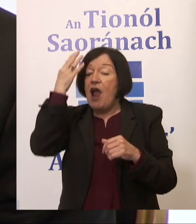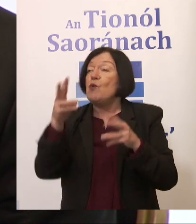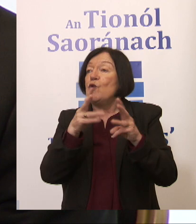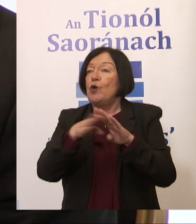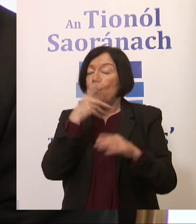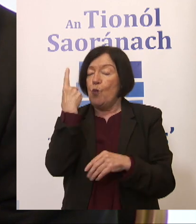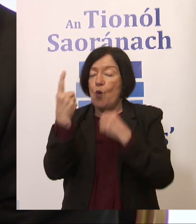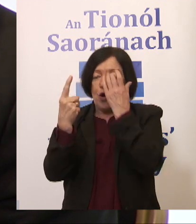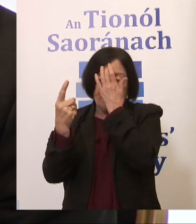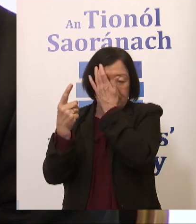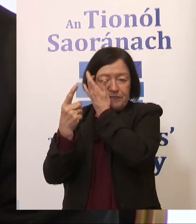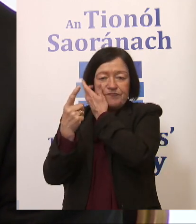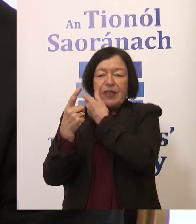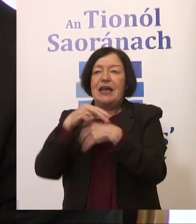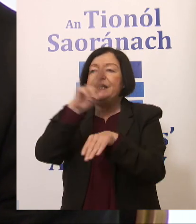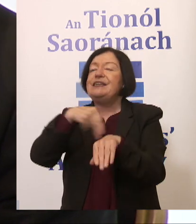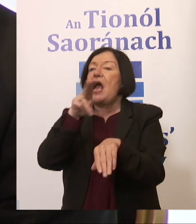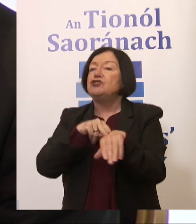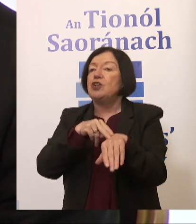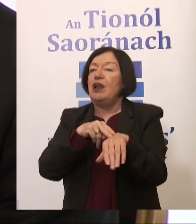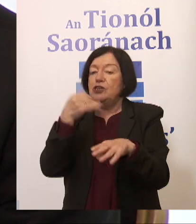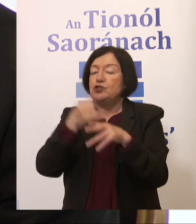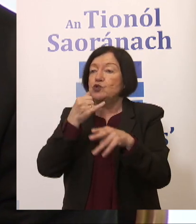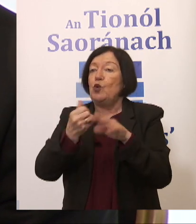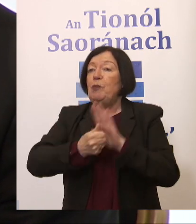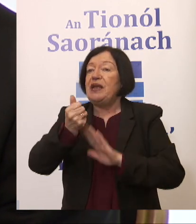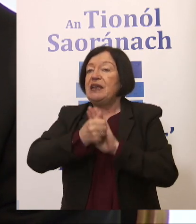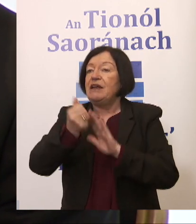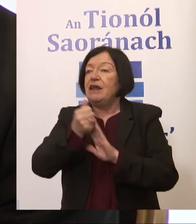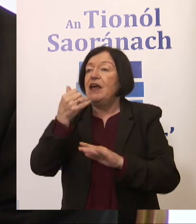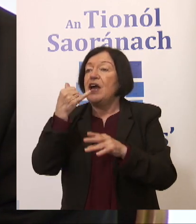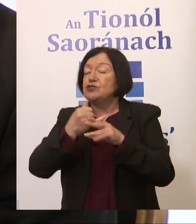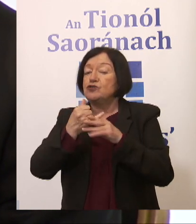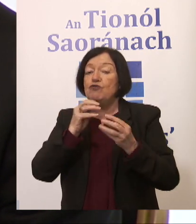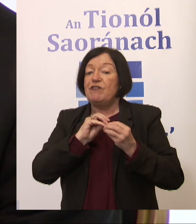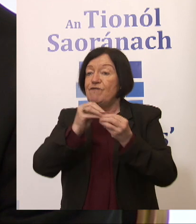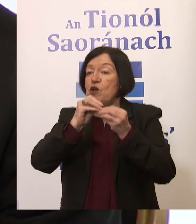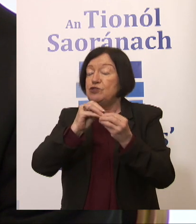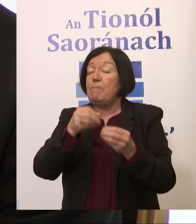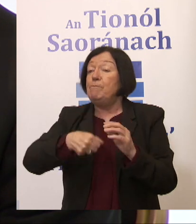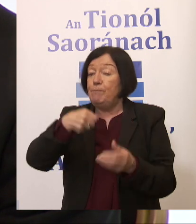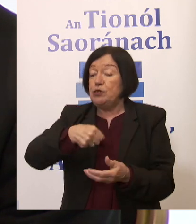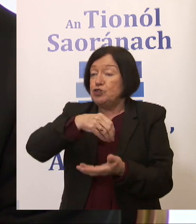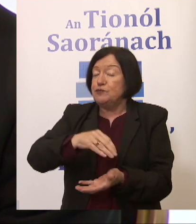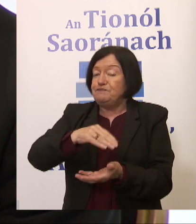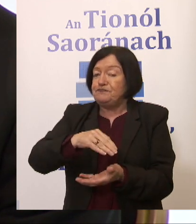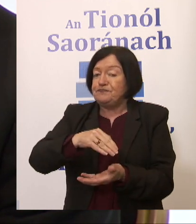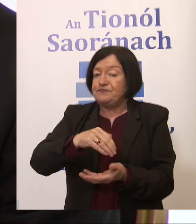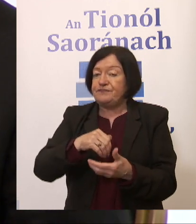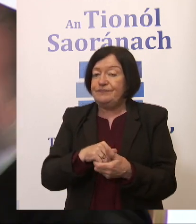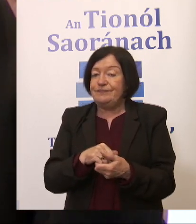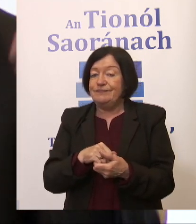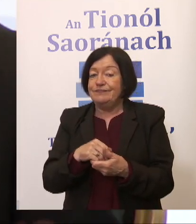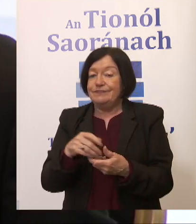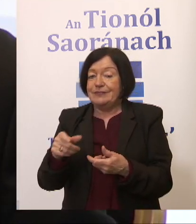with one national school building and school refurbishment budget, which has